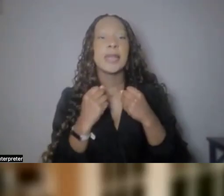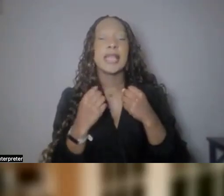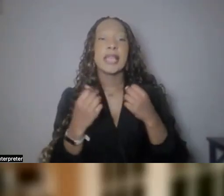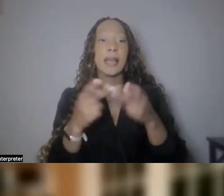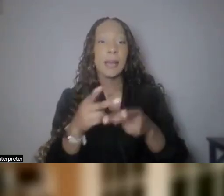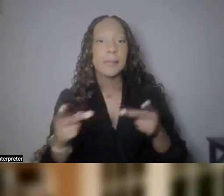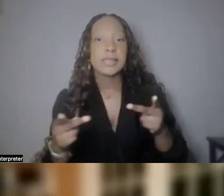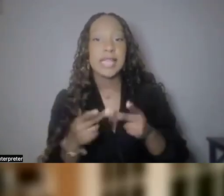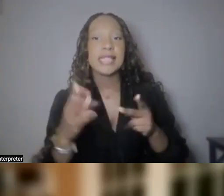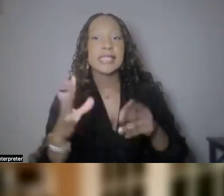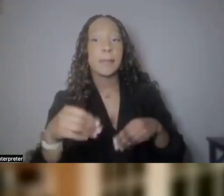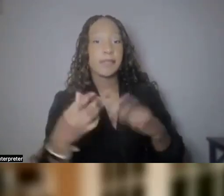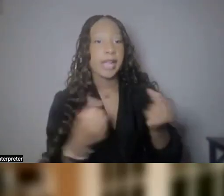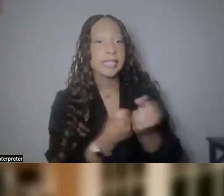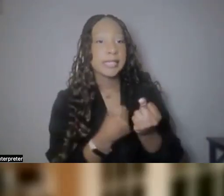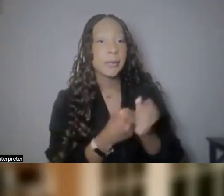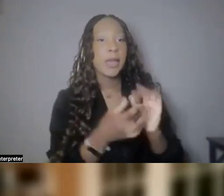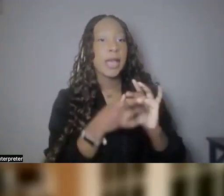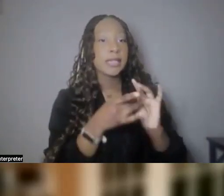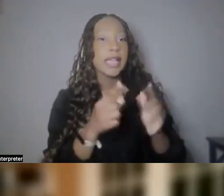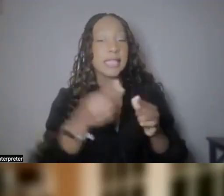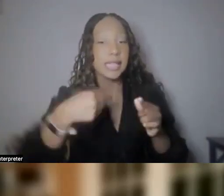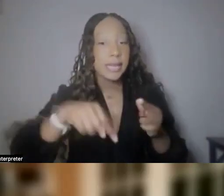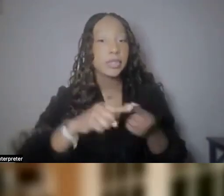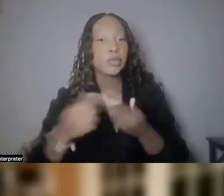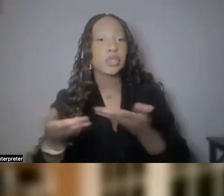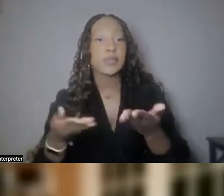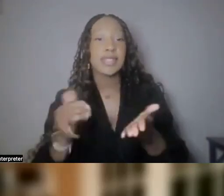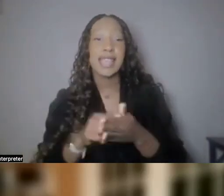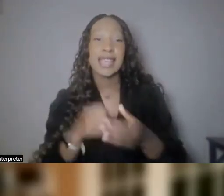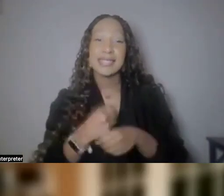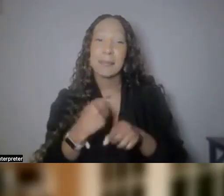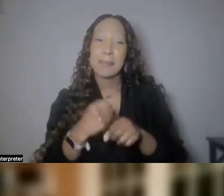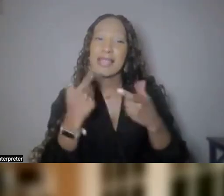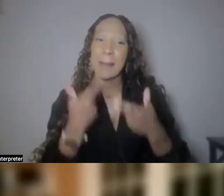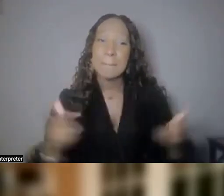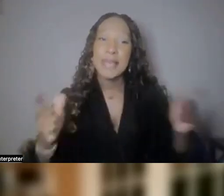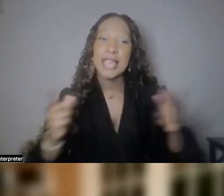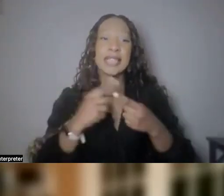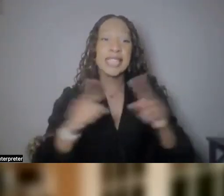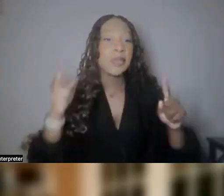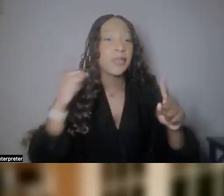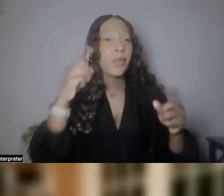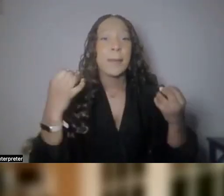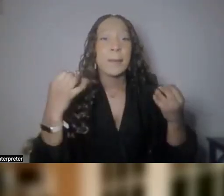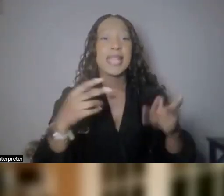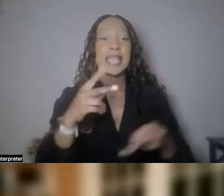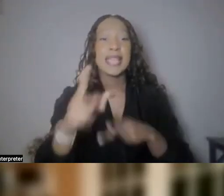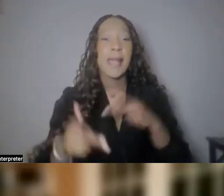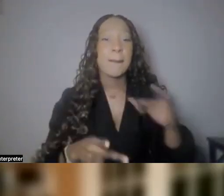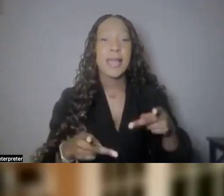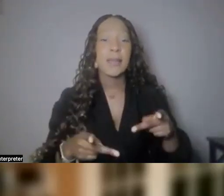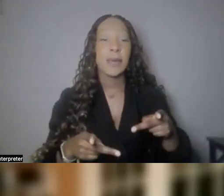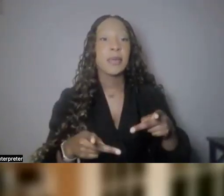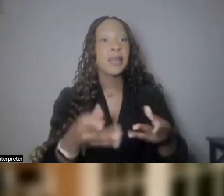that support, that is connecting them to services has made a huge difference for so many people on the plaza who are our neighbors,